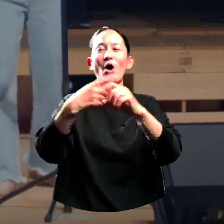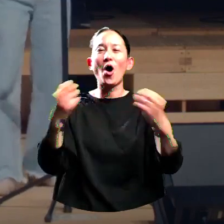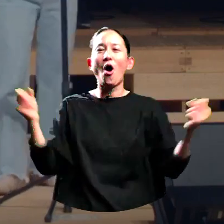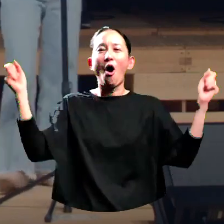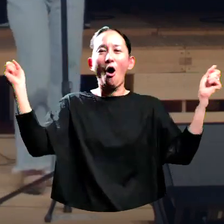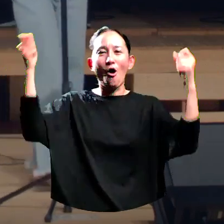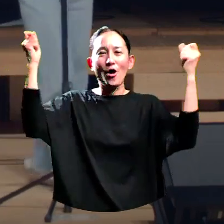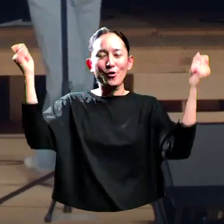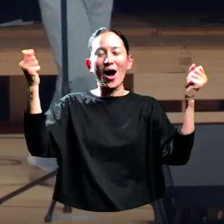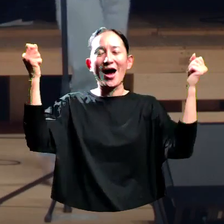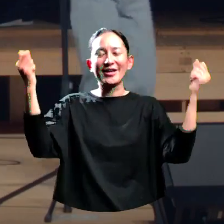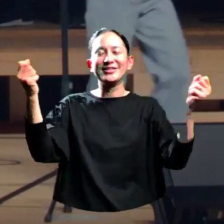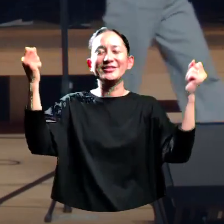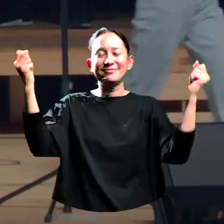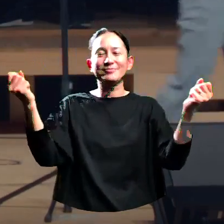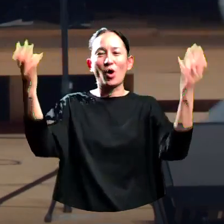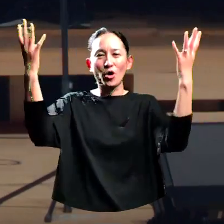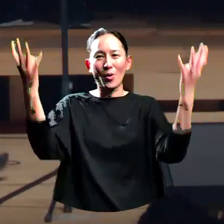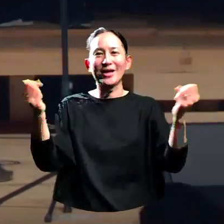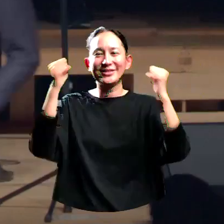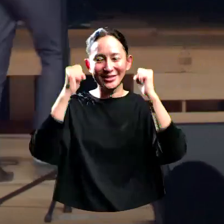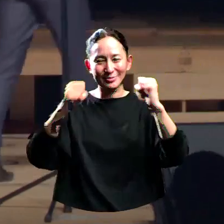with worship.